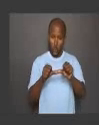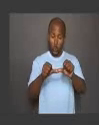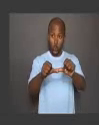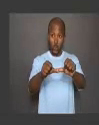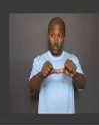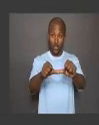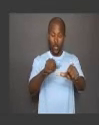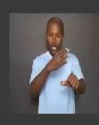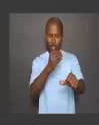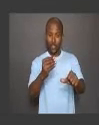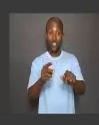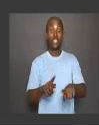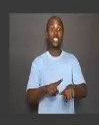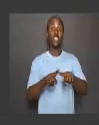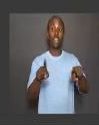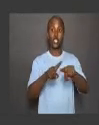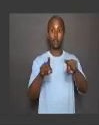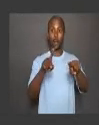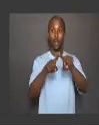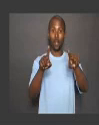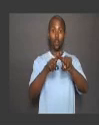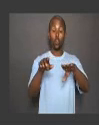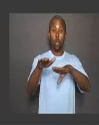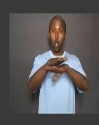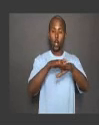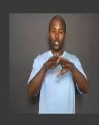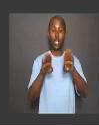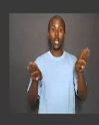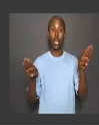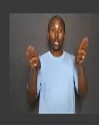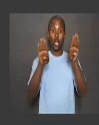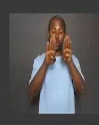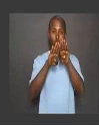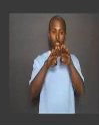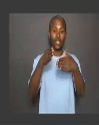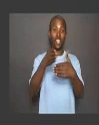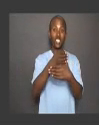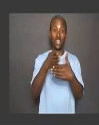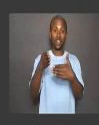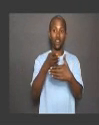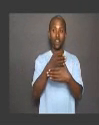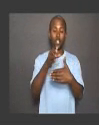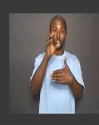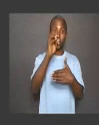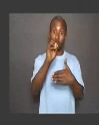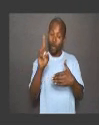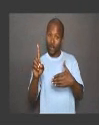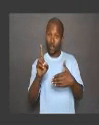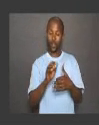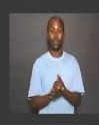F is continuous and differentiable on the closed